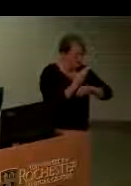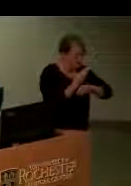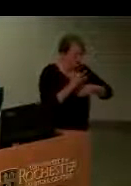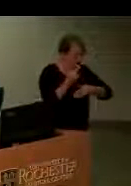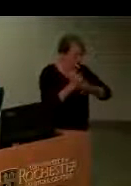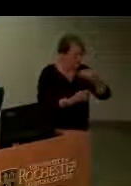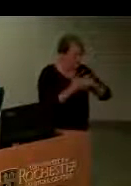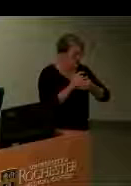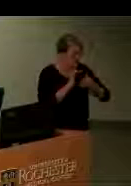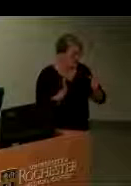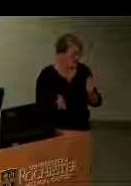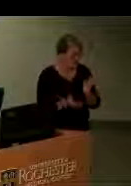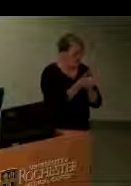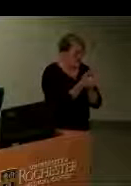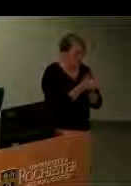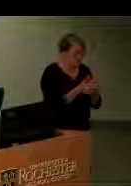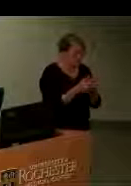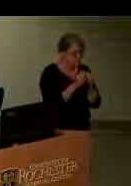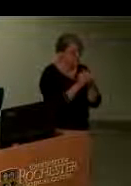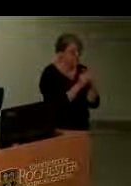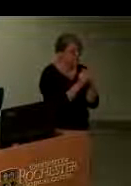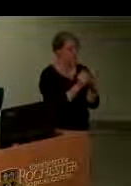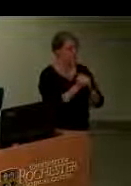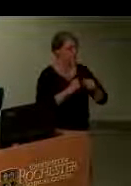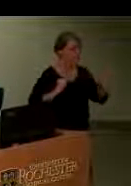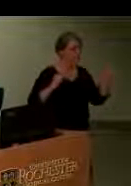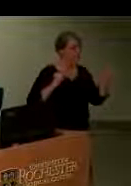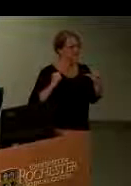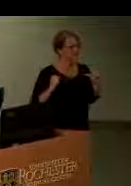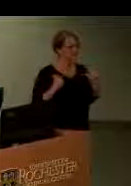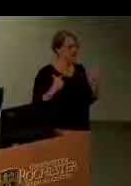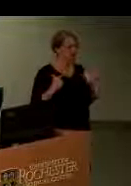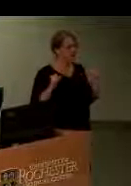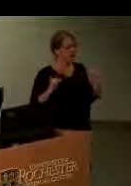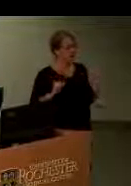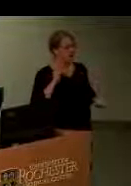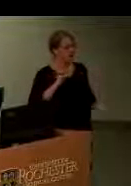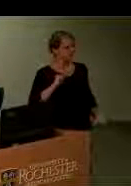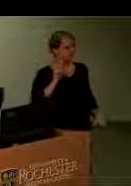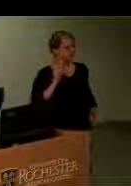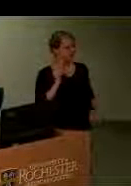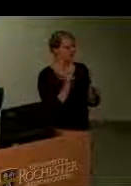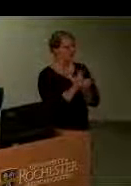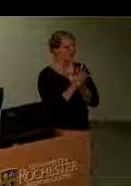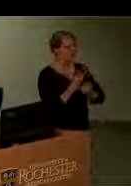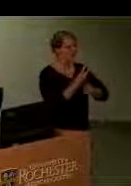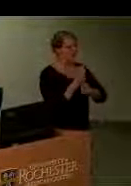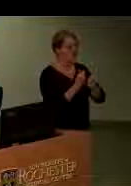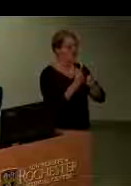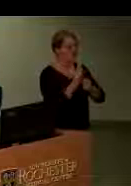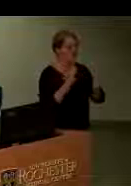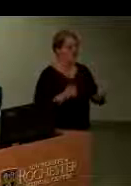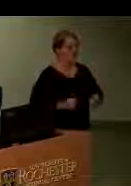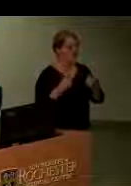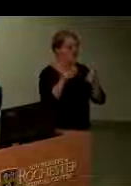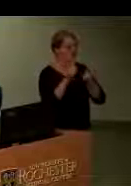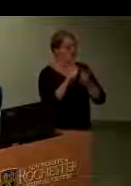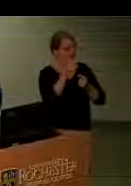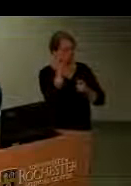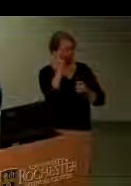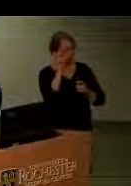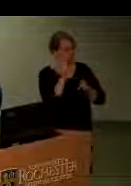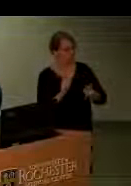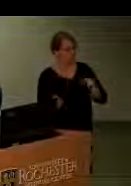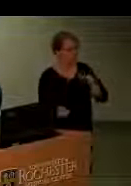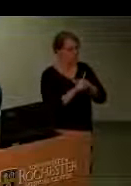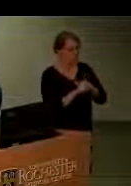that complemented this kind of macho, I can do anything and keep anybody alive for 24 hours till a smart person tells me what's